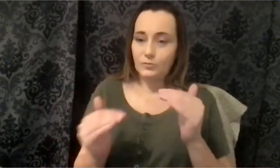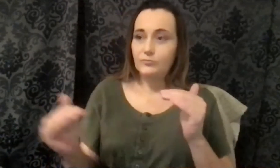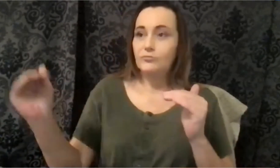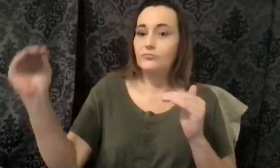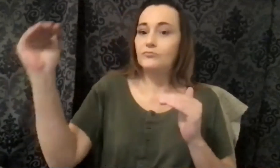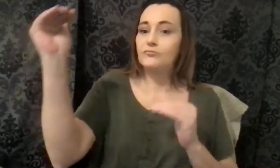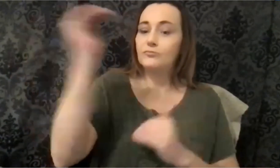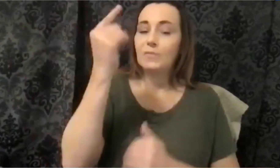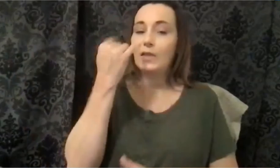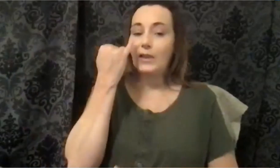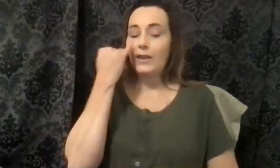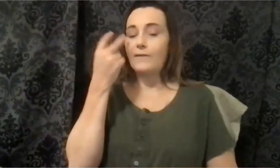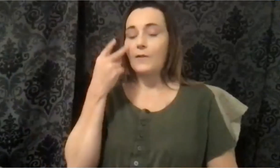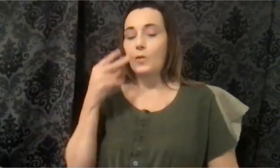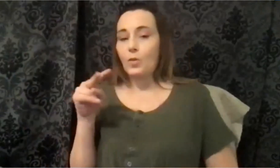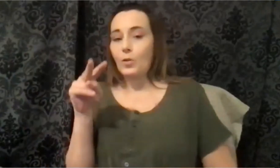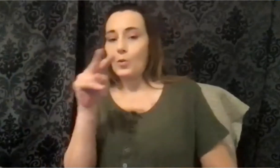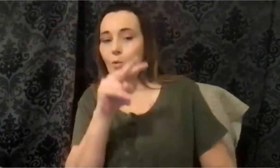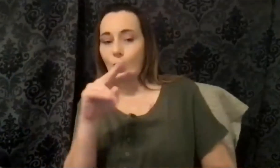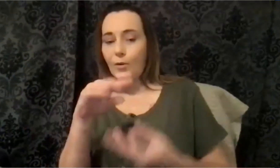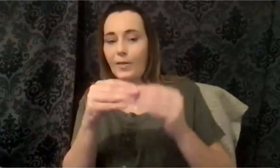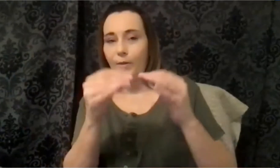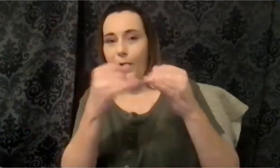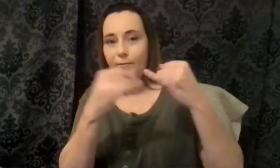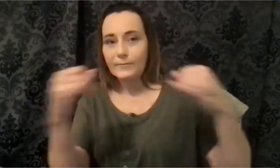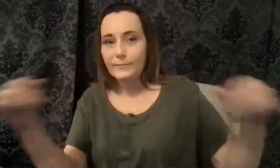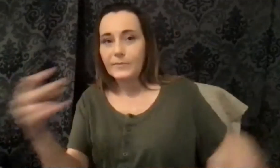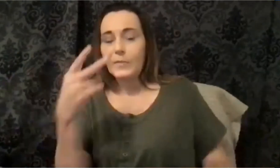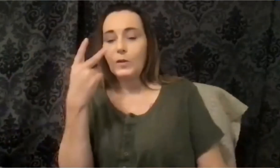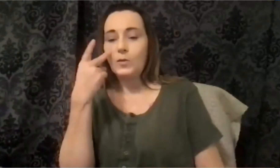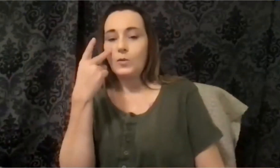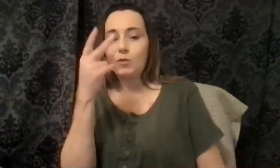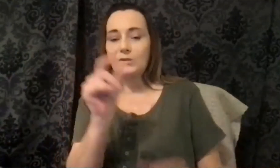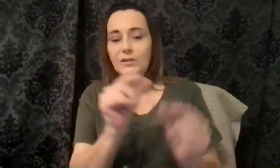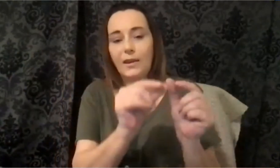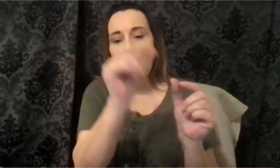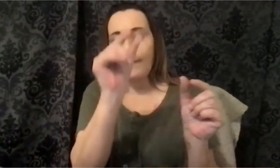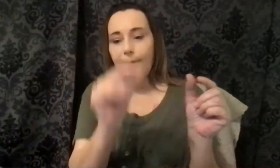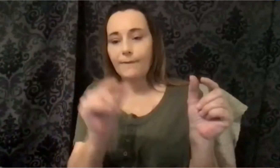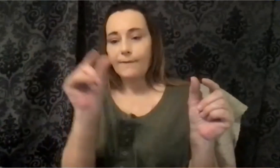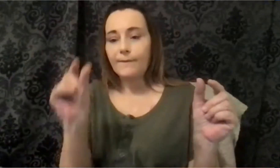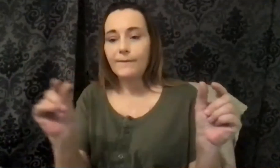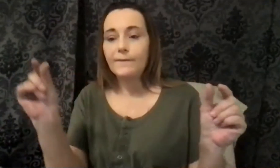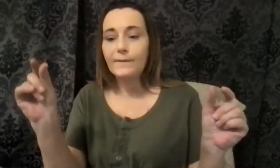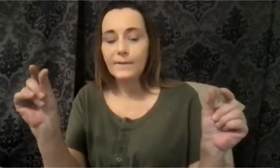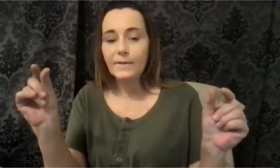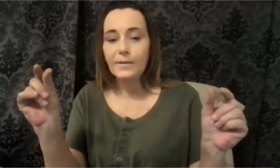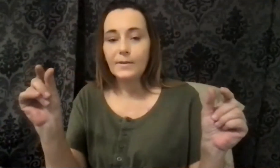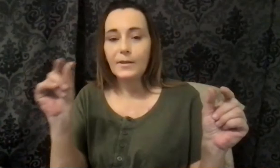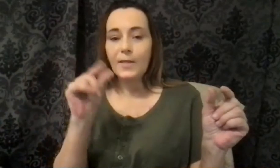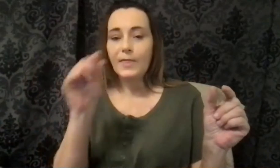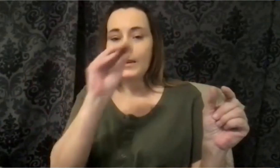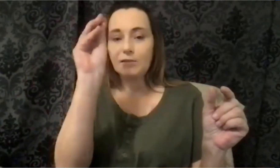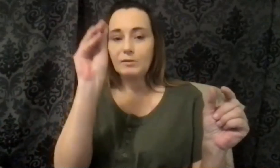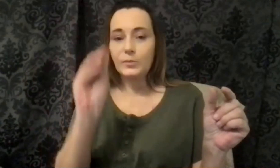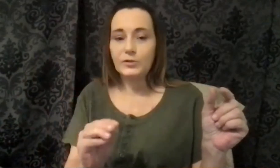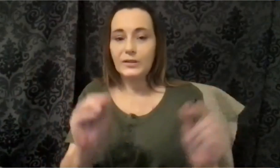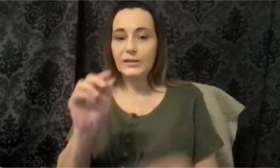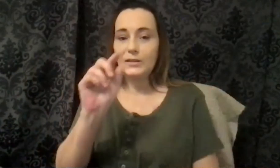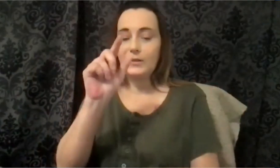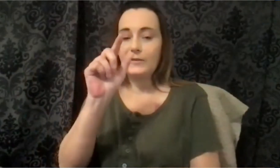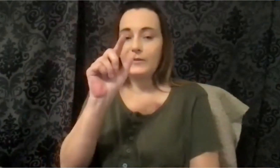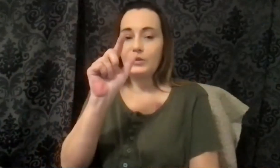you look at this graph, you can see that this was percentage, like